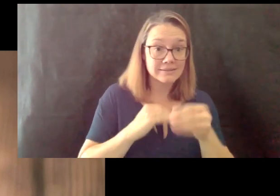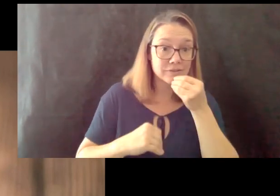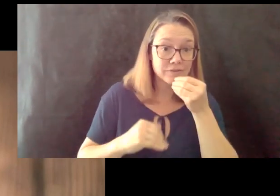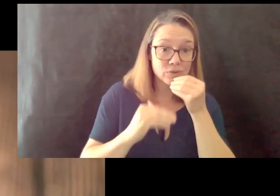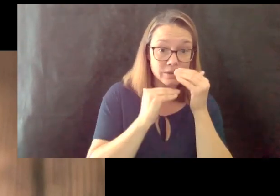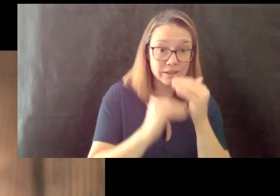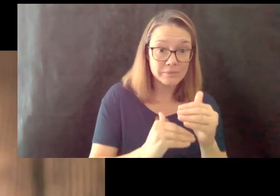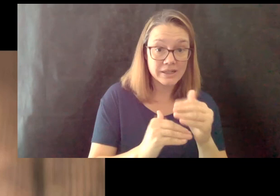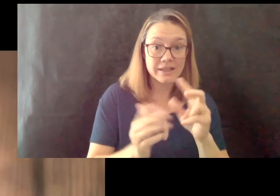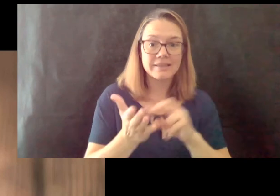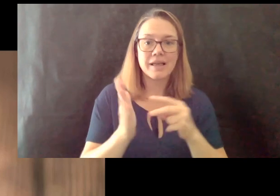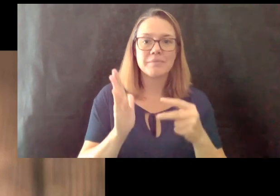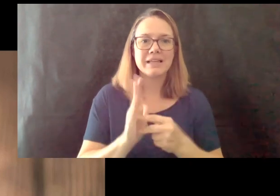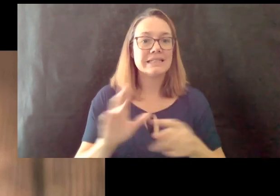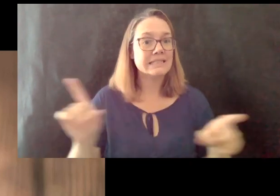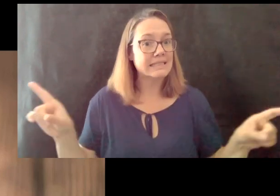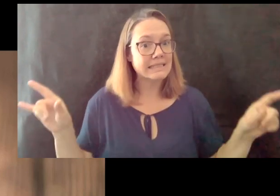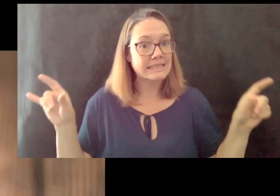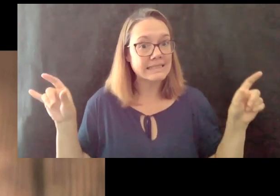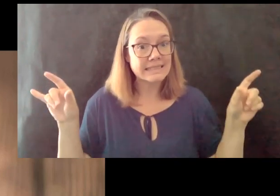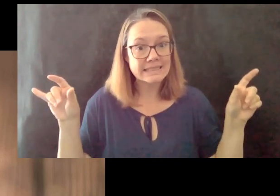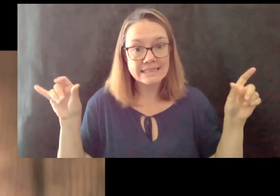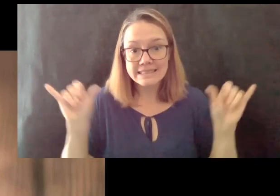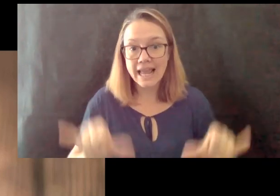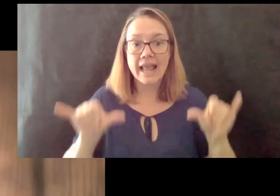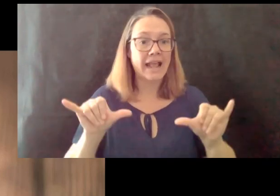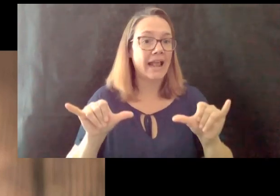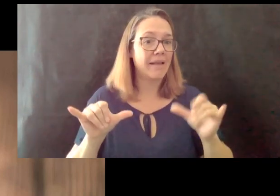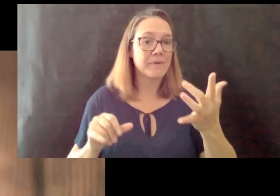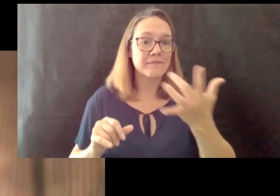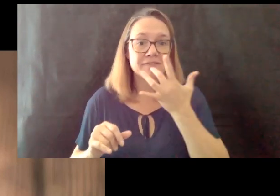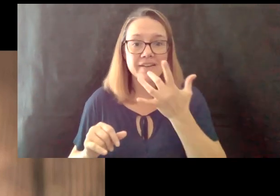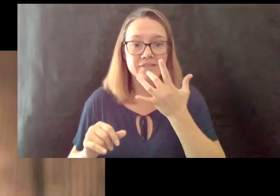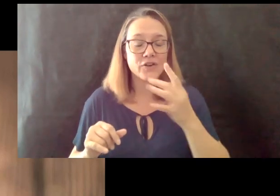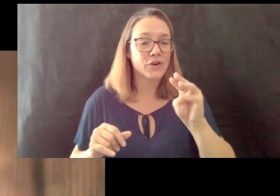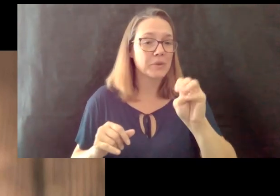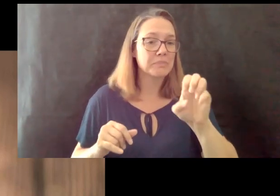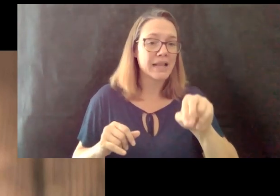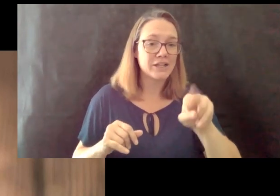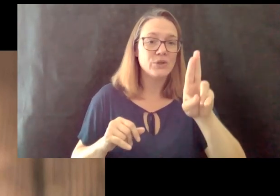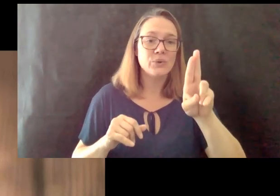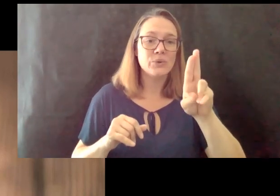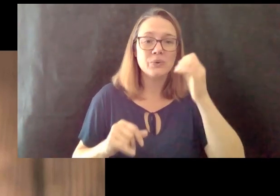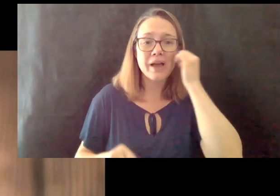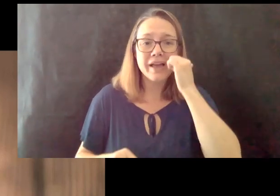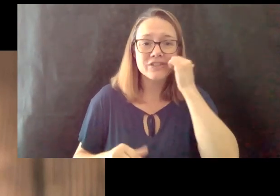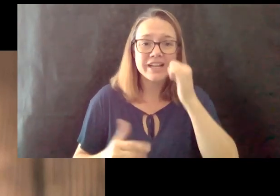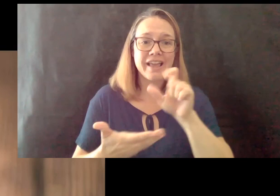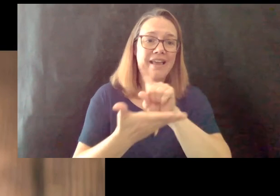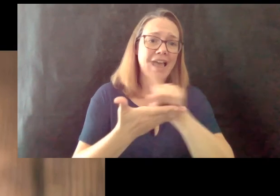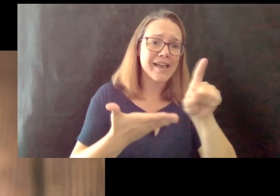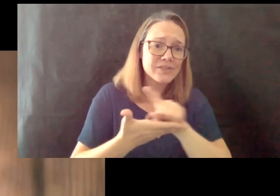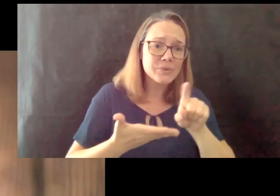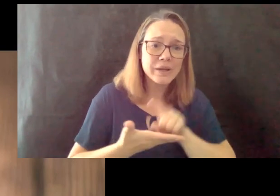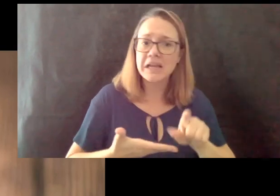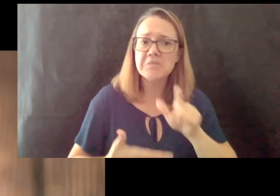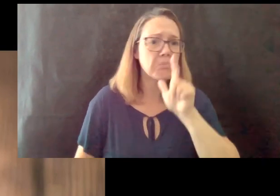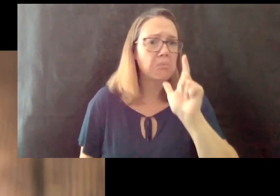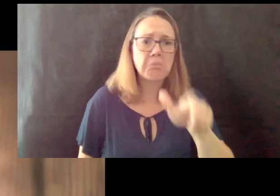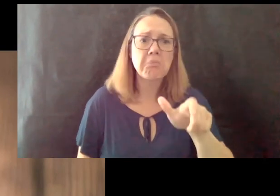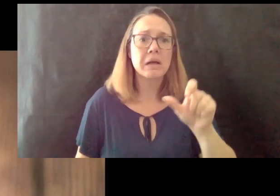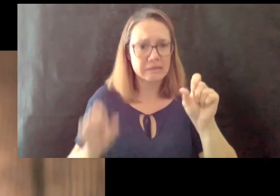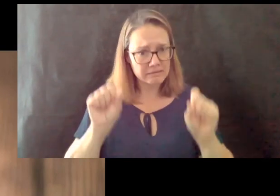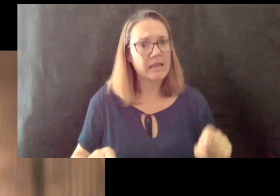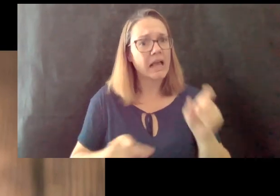or access to things doesn't mean that we have to have the same flavors and same menu items day after day or